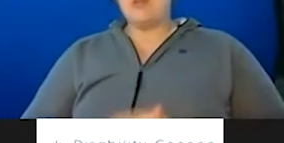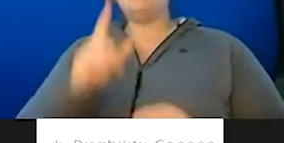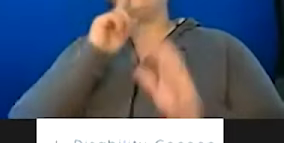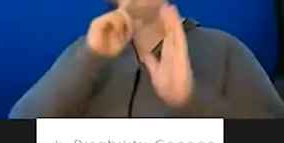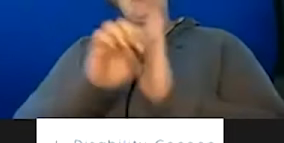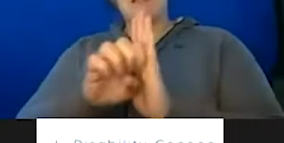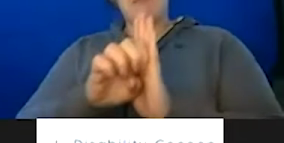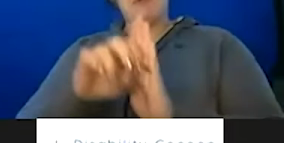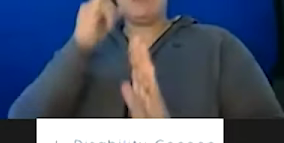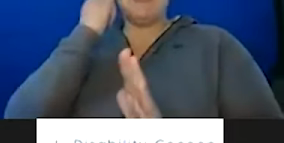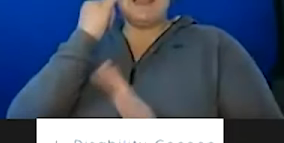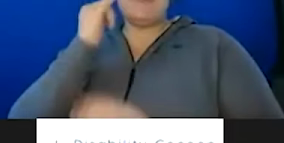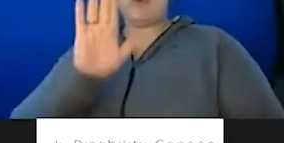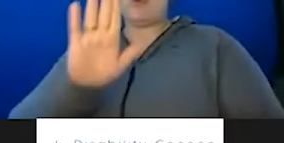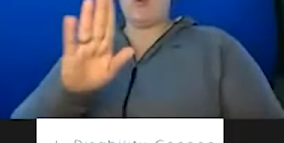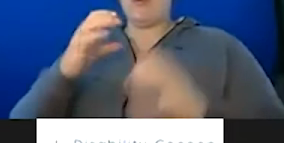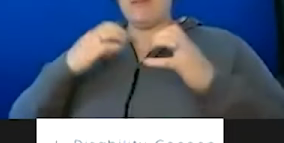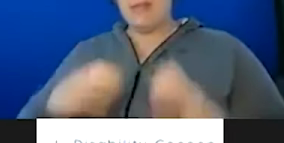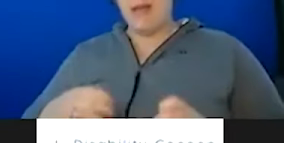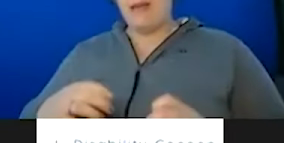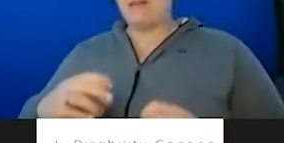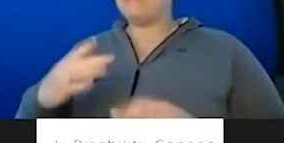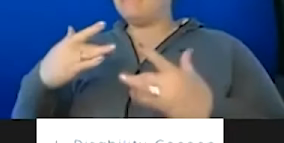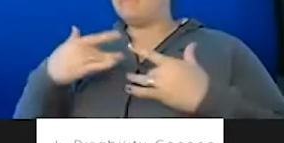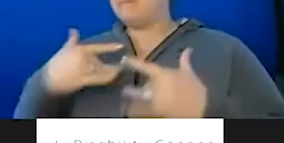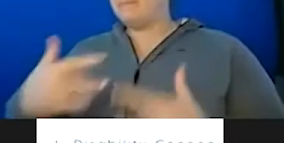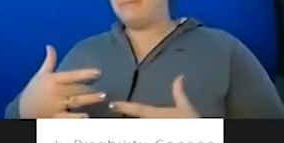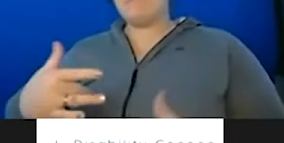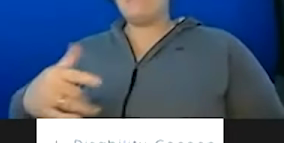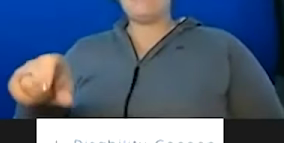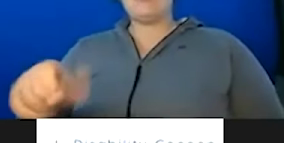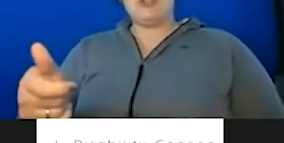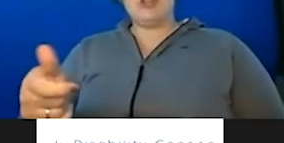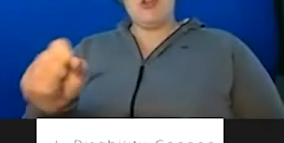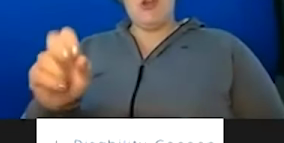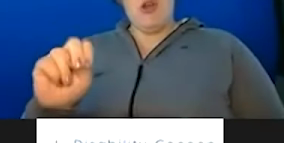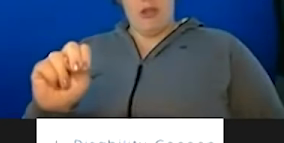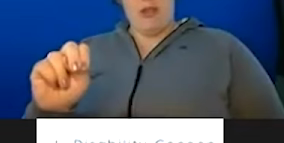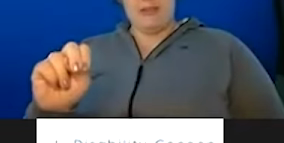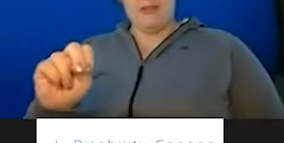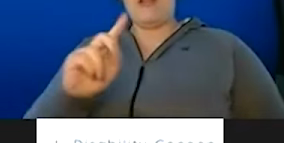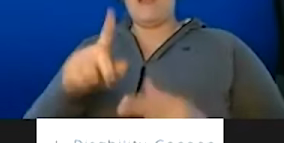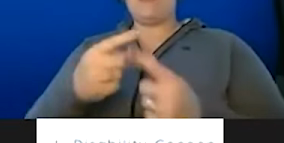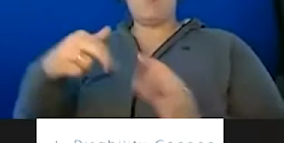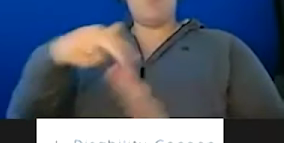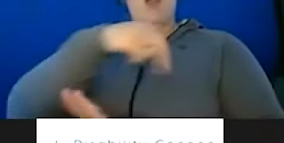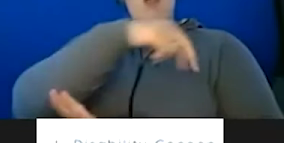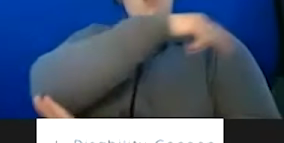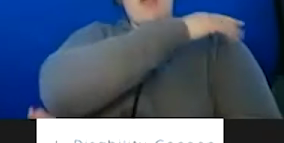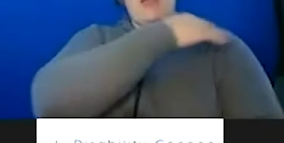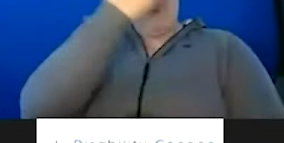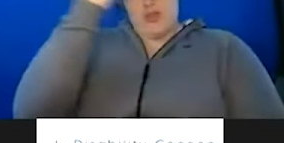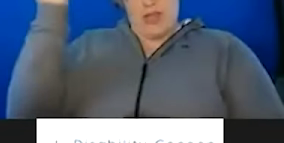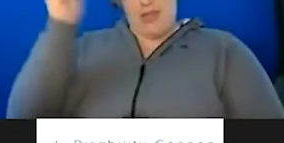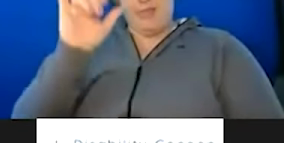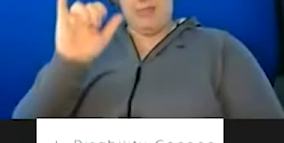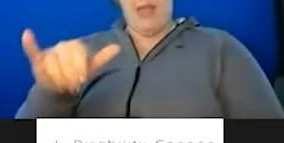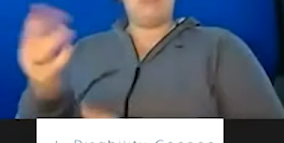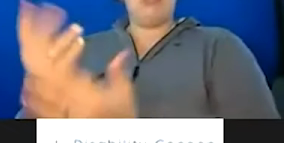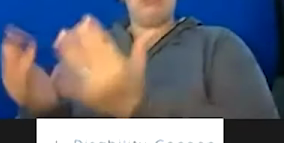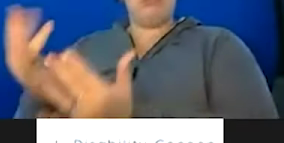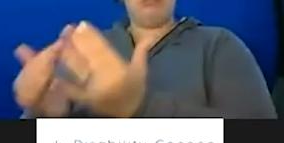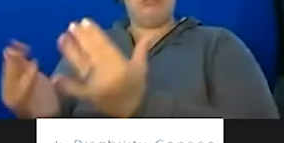someone who has a tendency to turn the stove on and then walk away and forget that the stove is on. The reason the motion detector